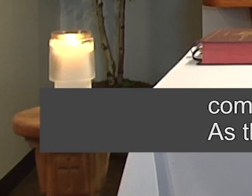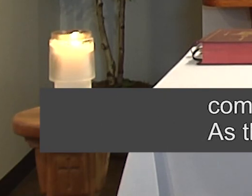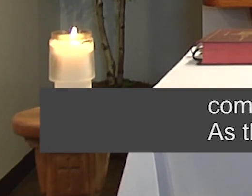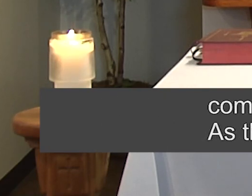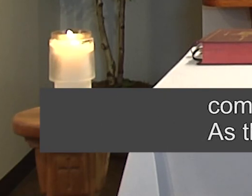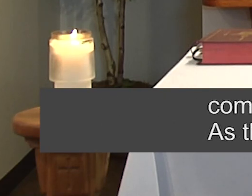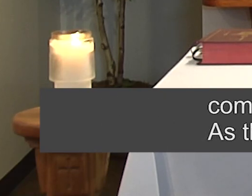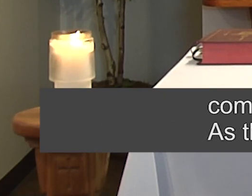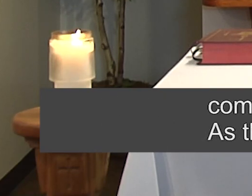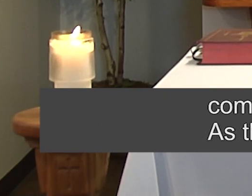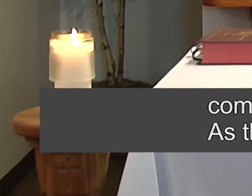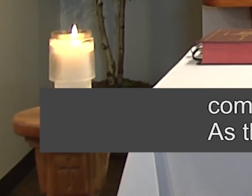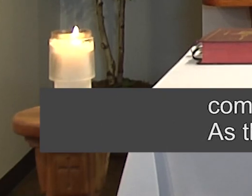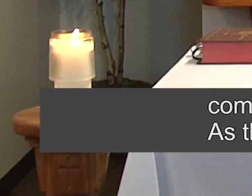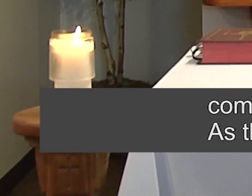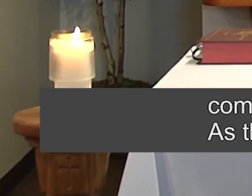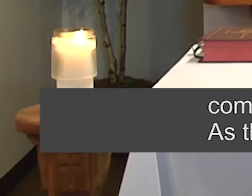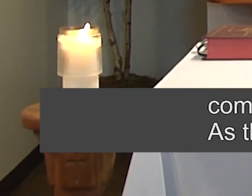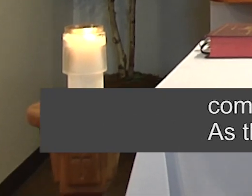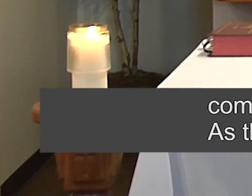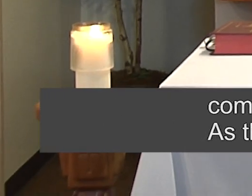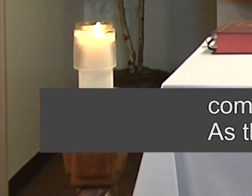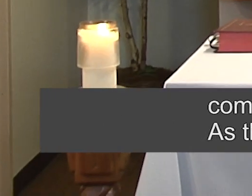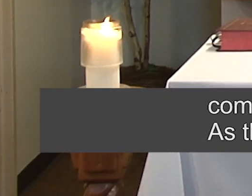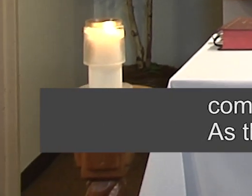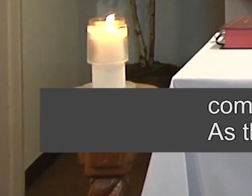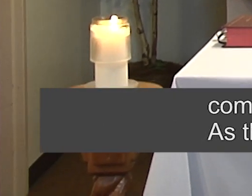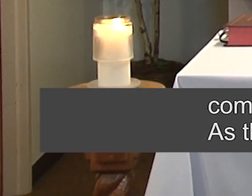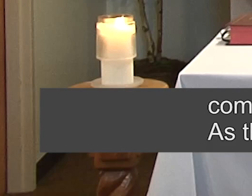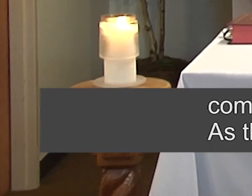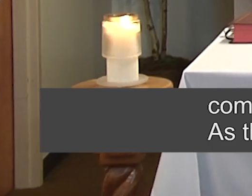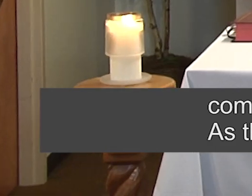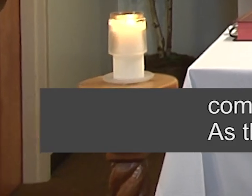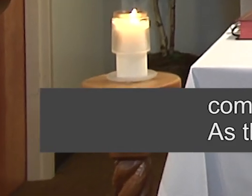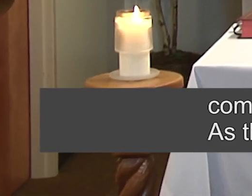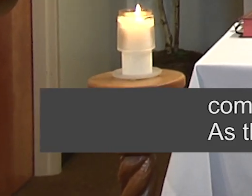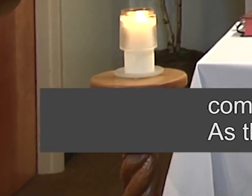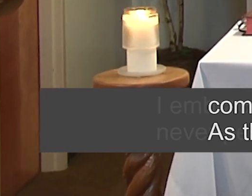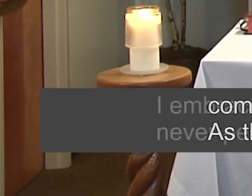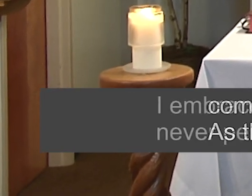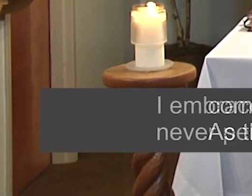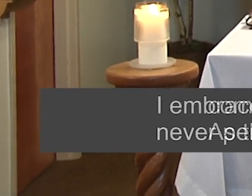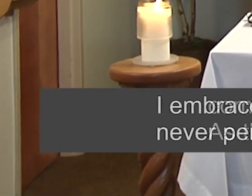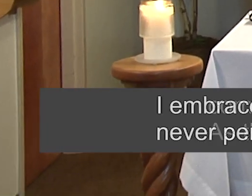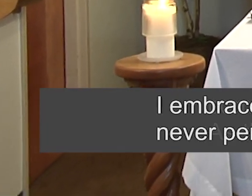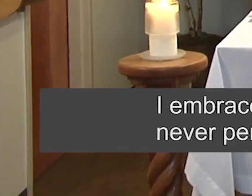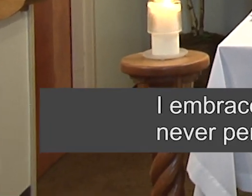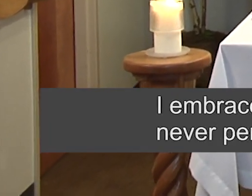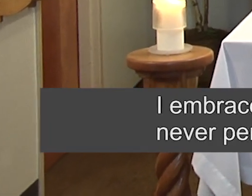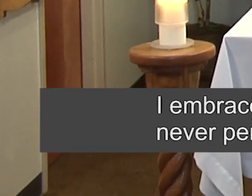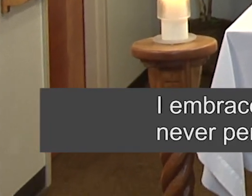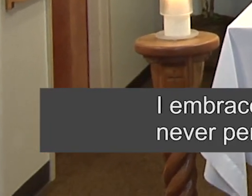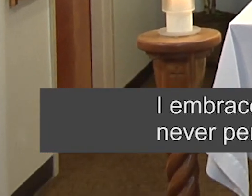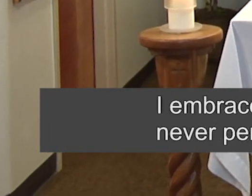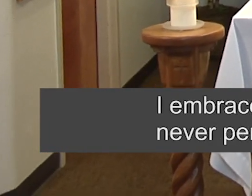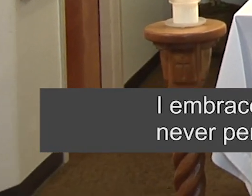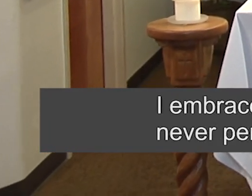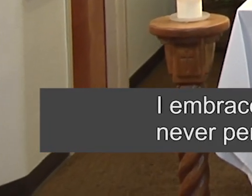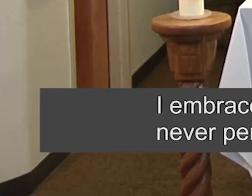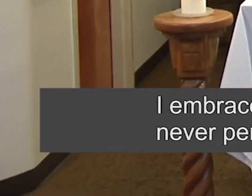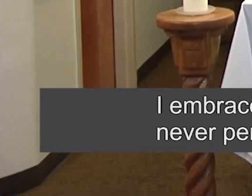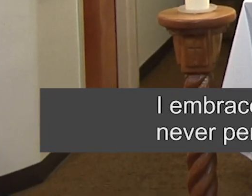faith, one spirit, present in us all. One prayer,